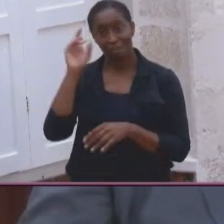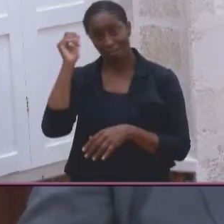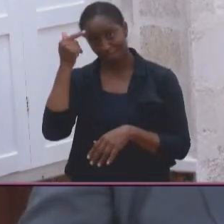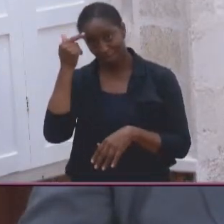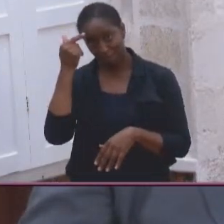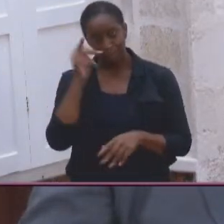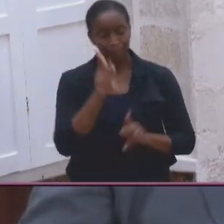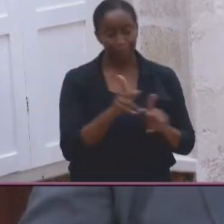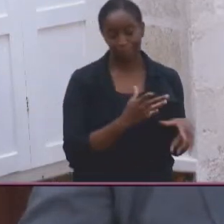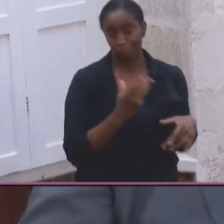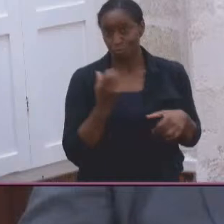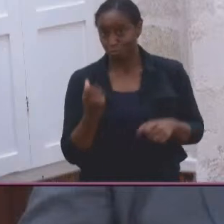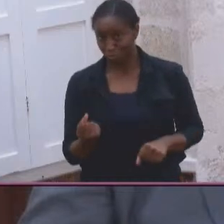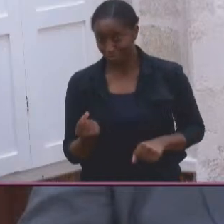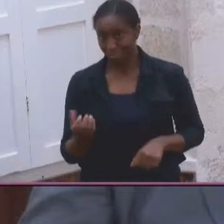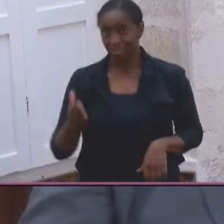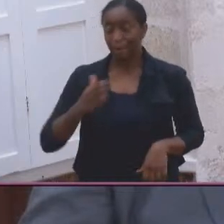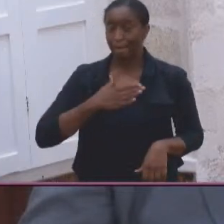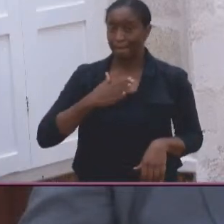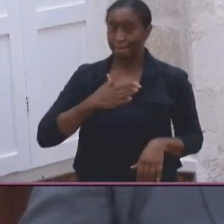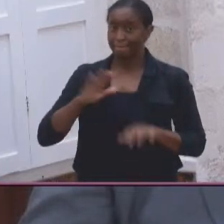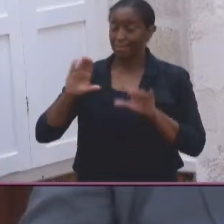back, sir.